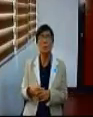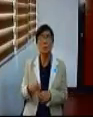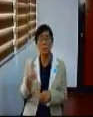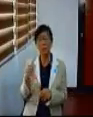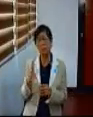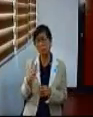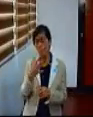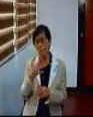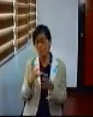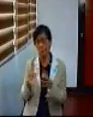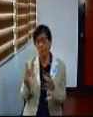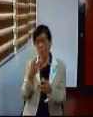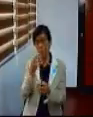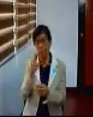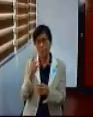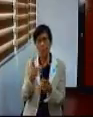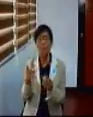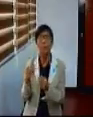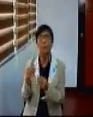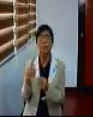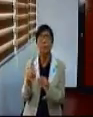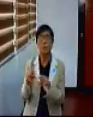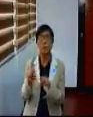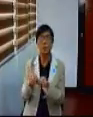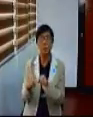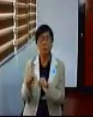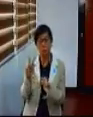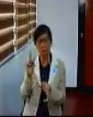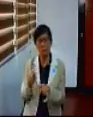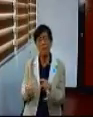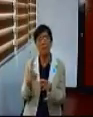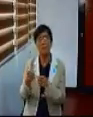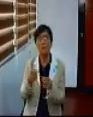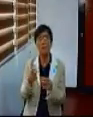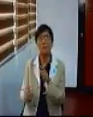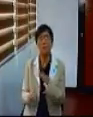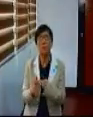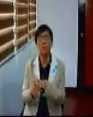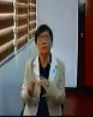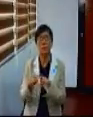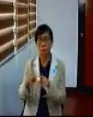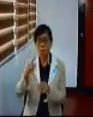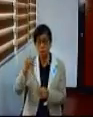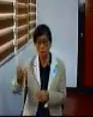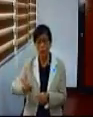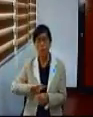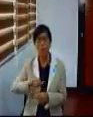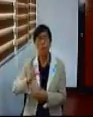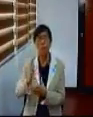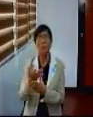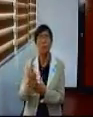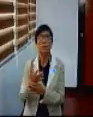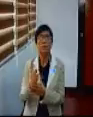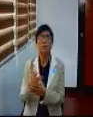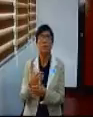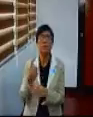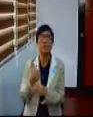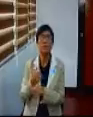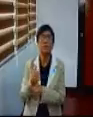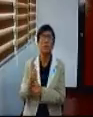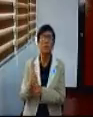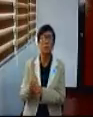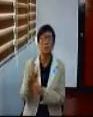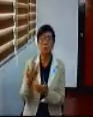course, as it is, as you say, you cannot compel them to appear, but you invite them to share their views on a particular